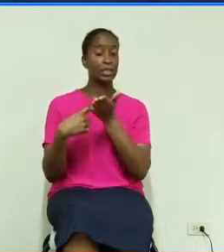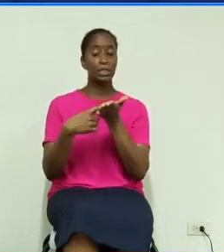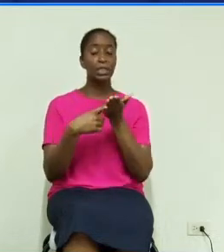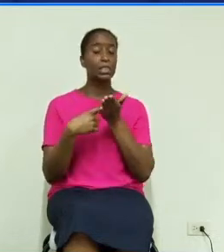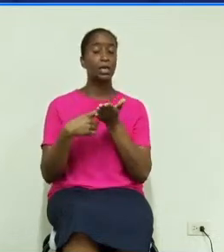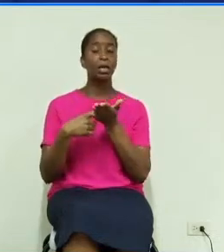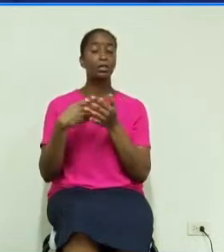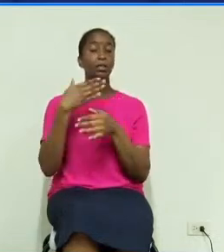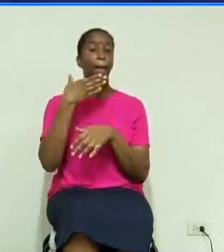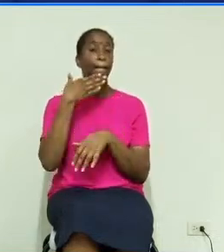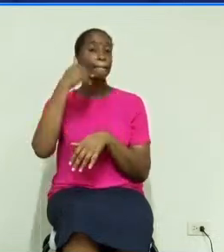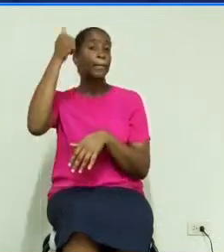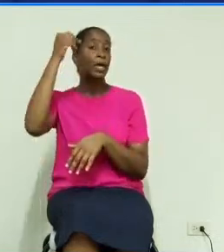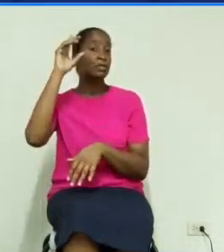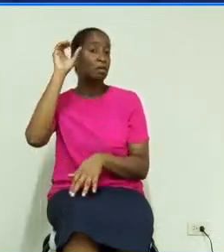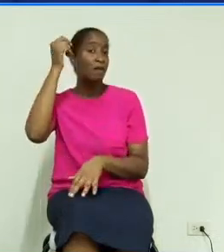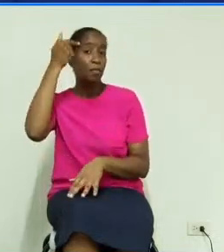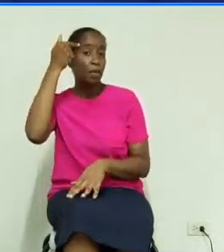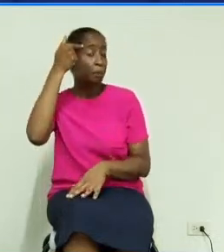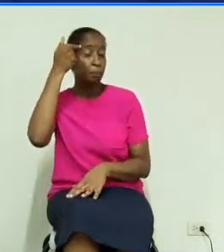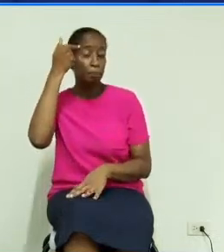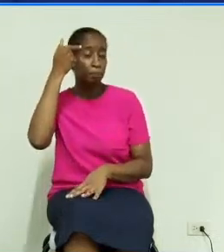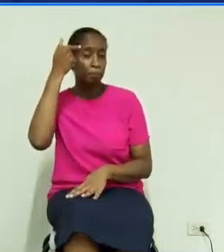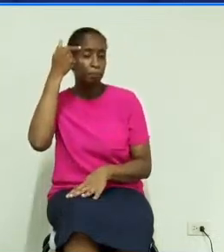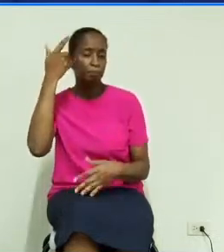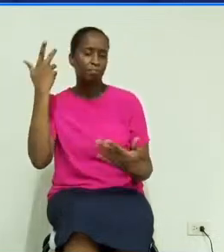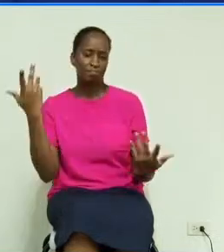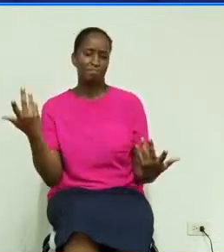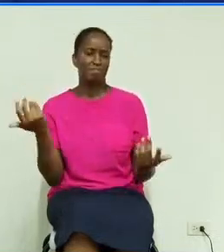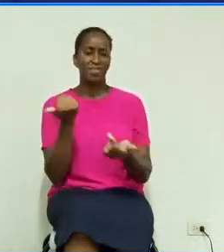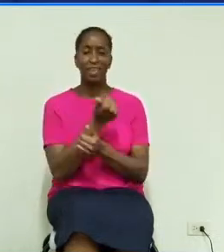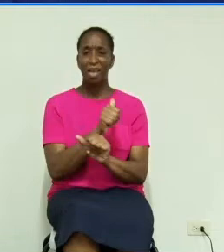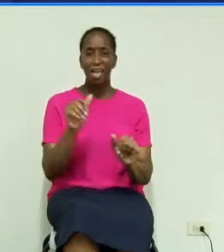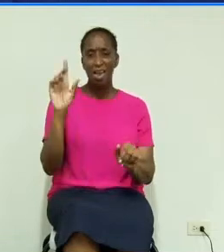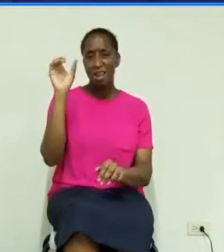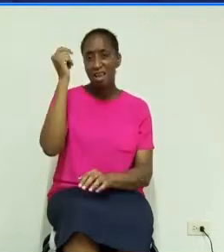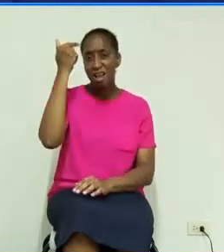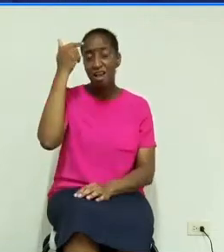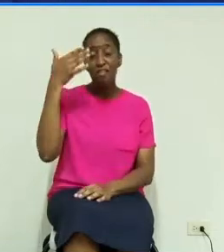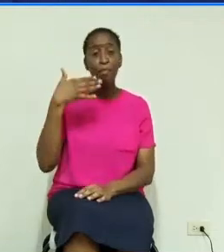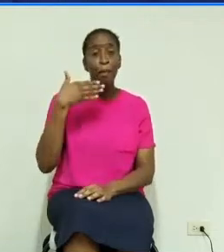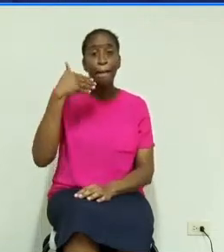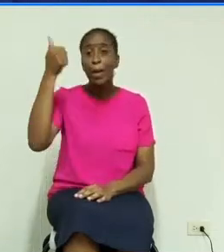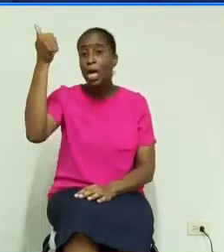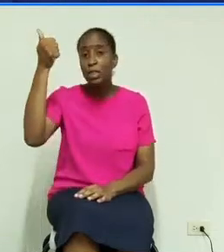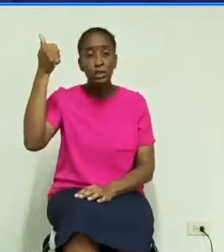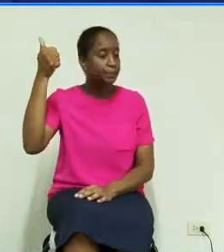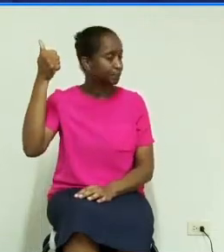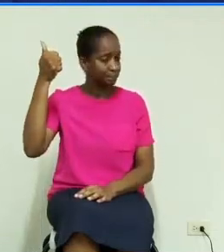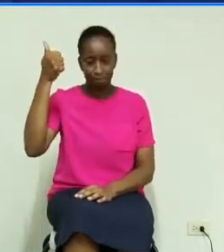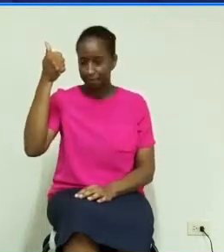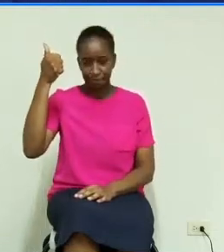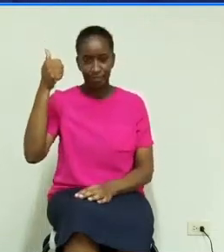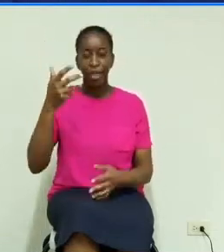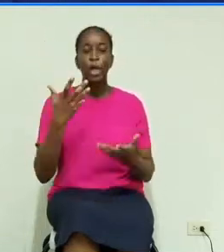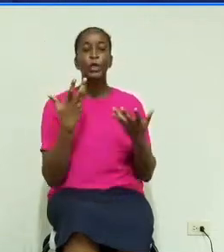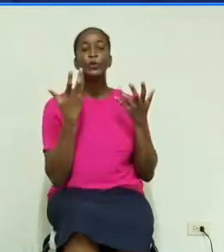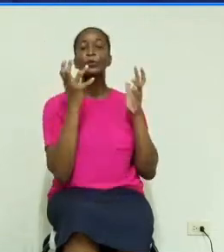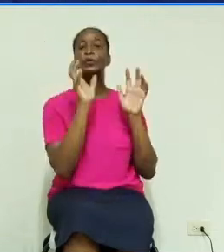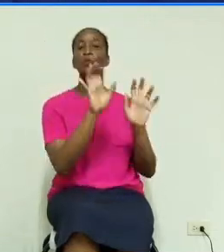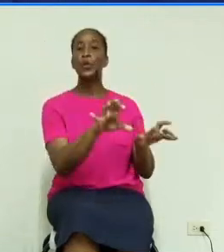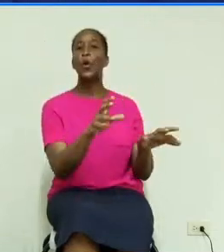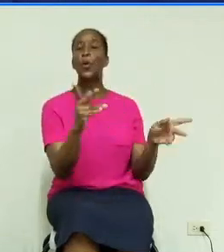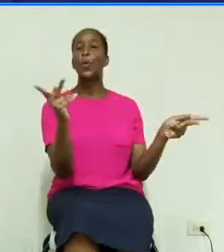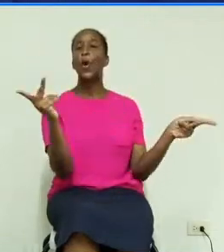of government, right? You're thinking about the system that discourages the worst, right? So what is it that works